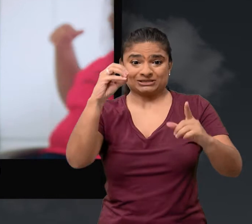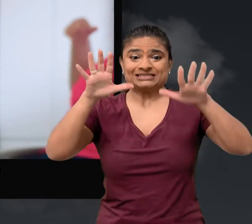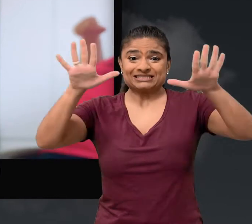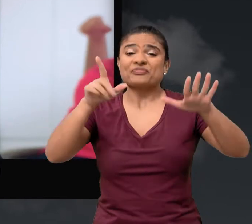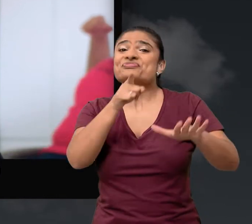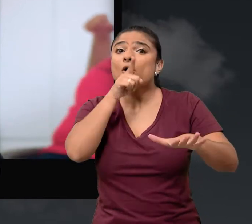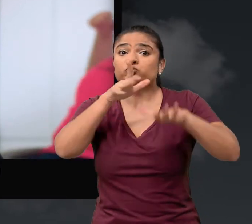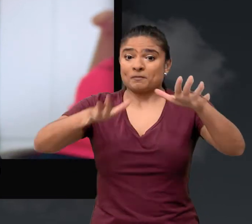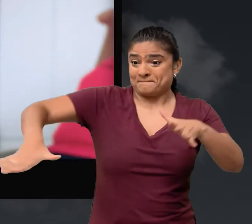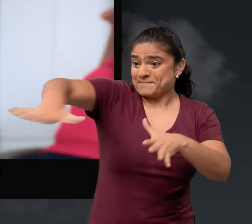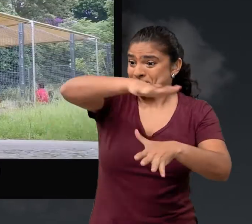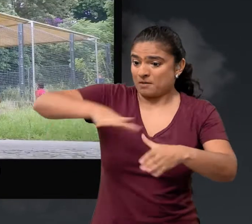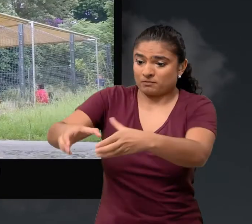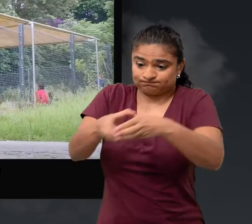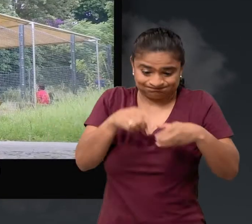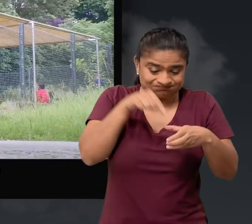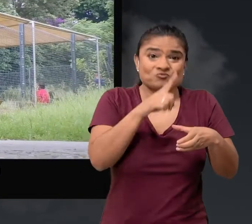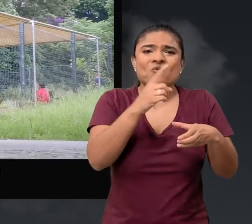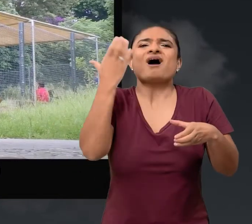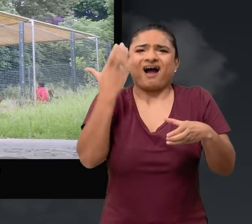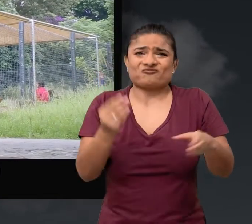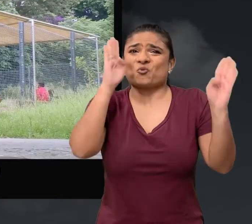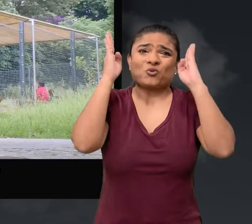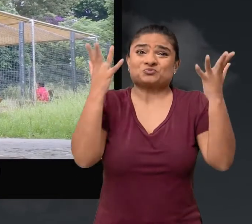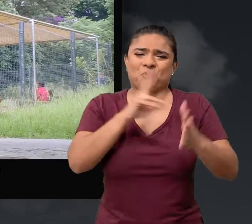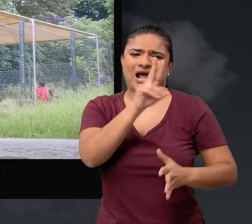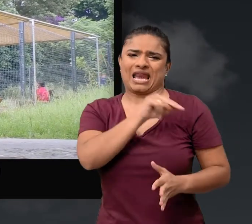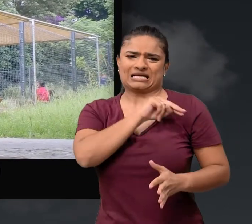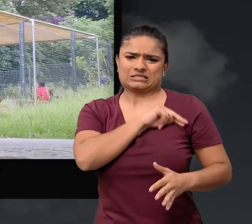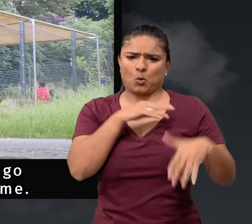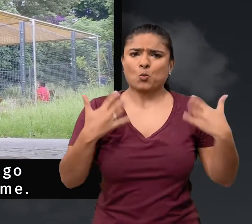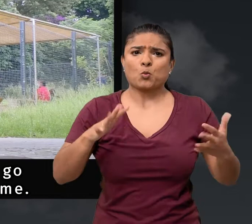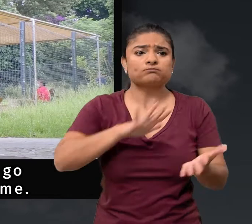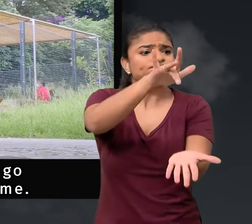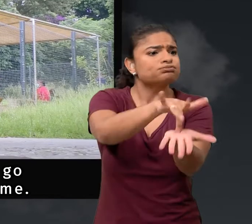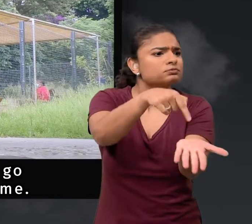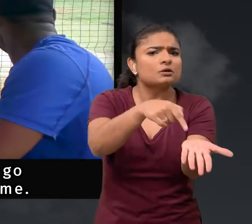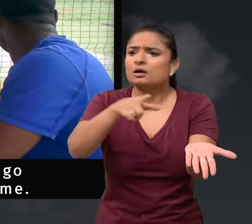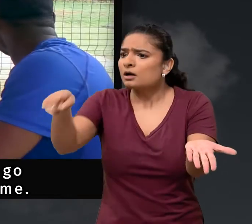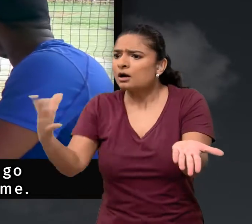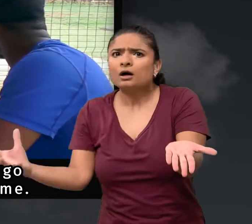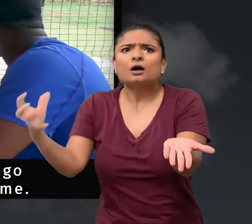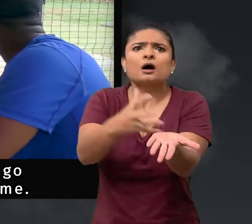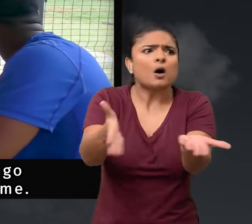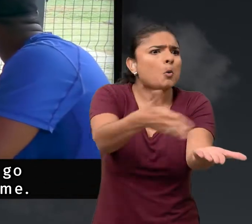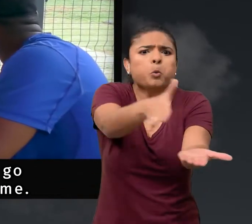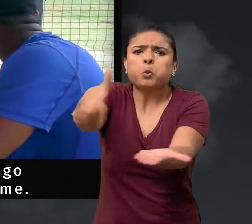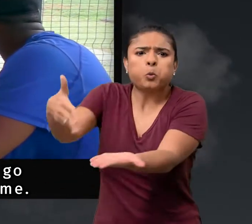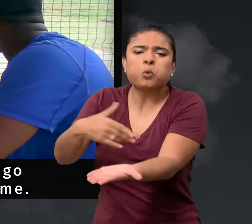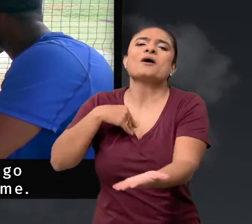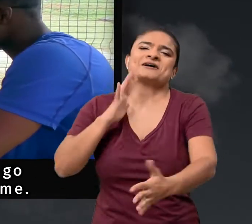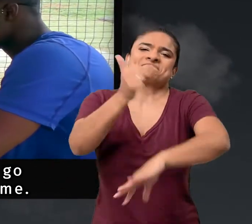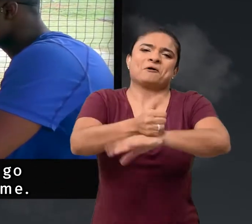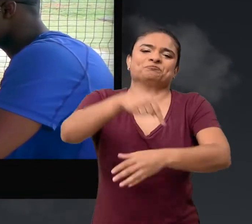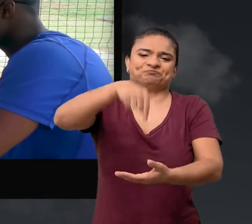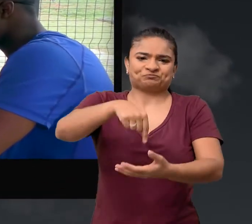about 110,000 people just in KZN have autism, and there was no places for them to go, and many of them were